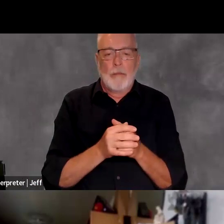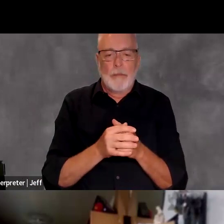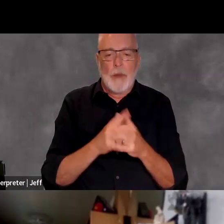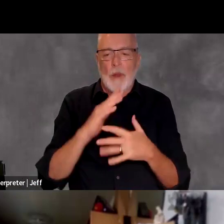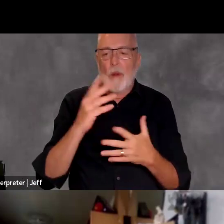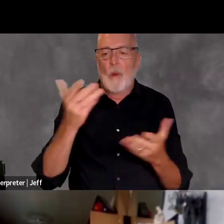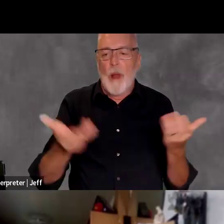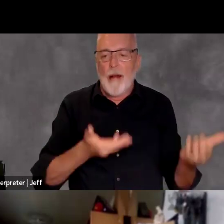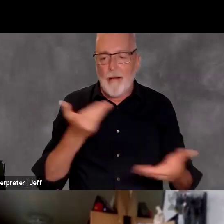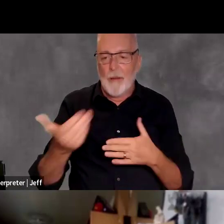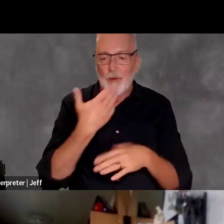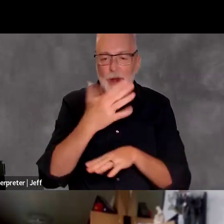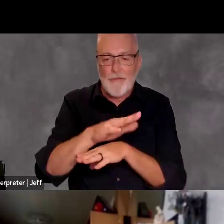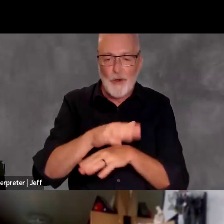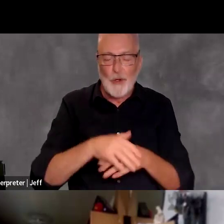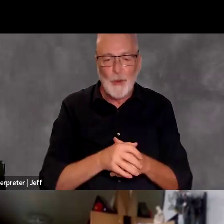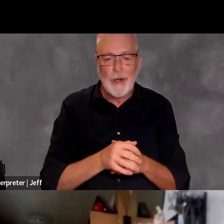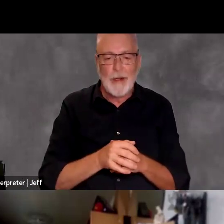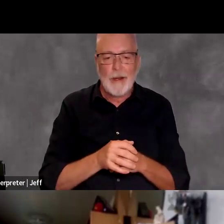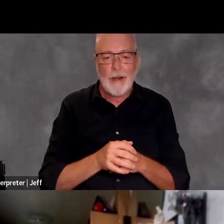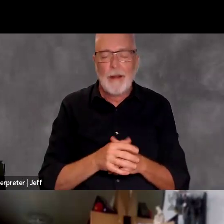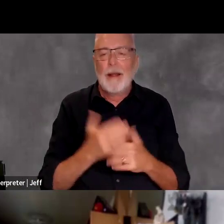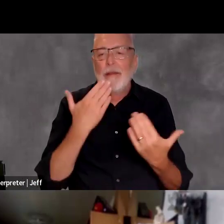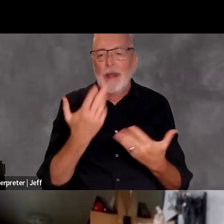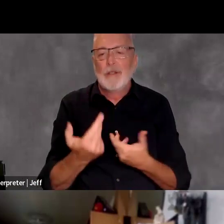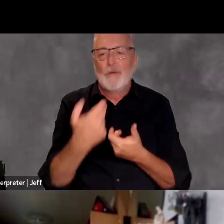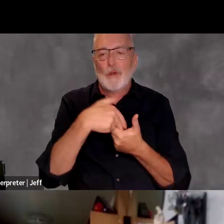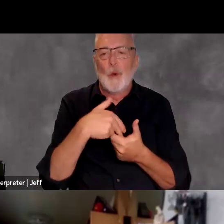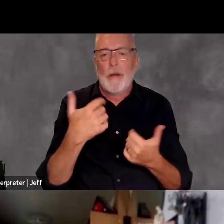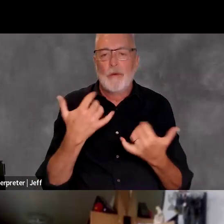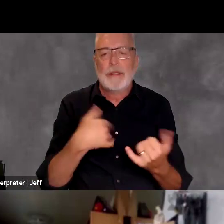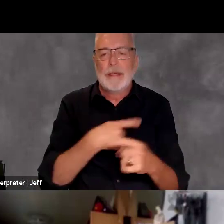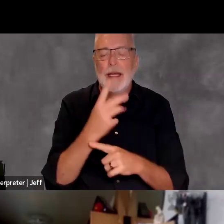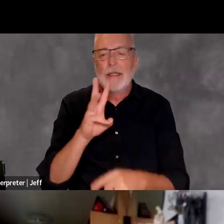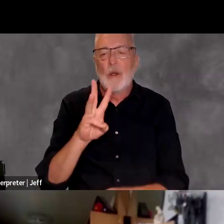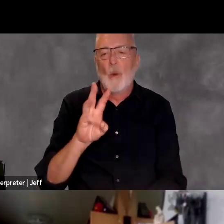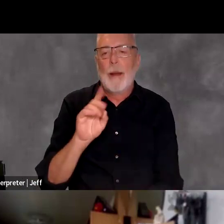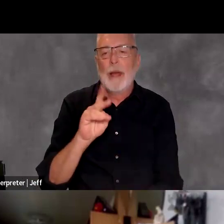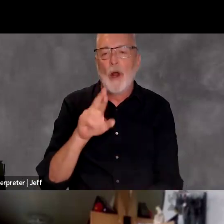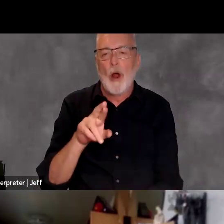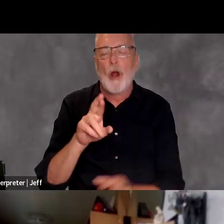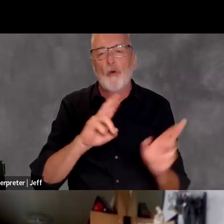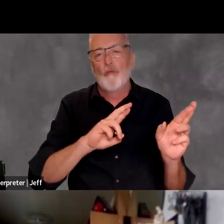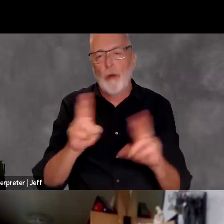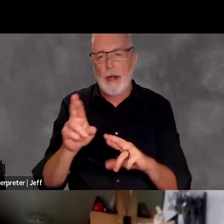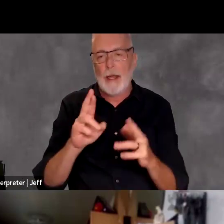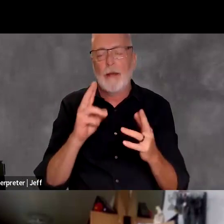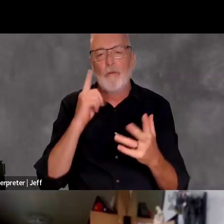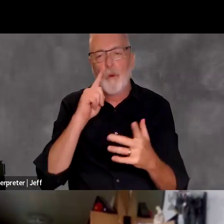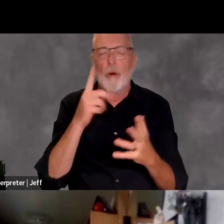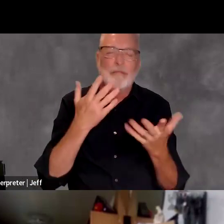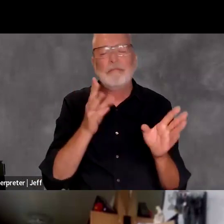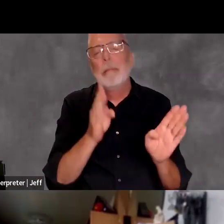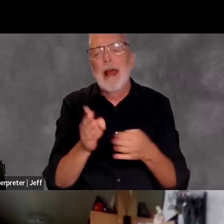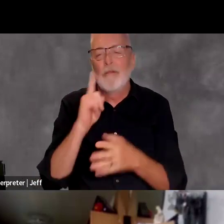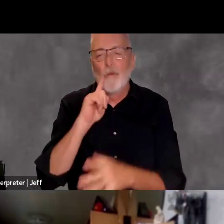Welcome, everybody. Good afternoon, and thank you for joining us for our webinar, Ready Together, Planning for Emergencies. If you don't